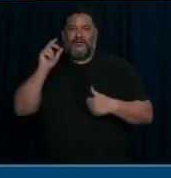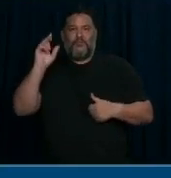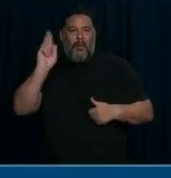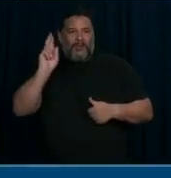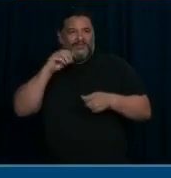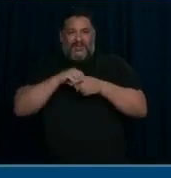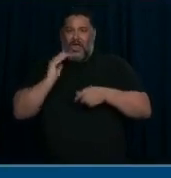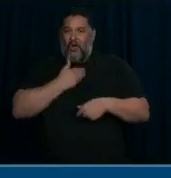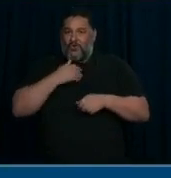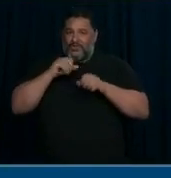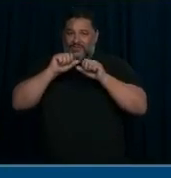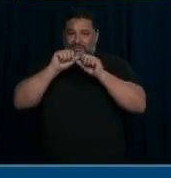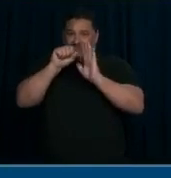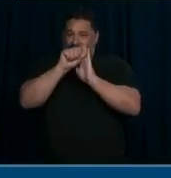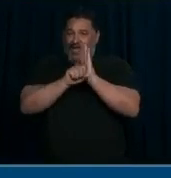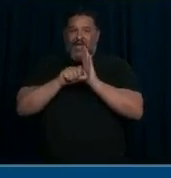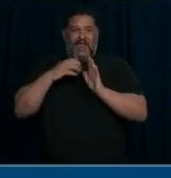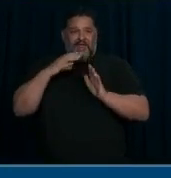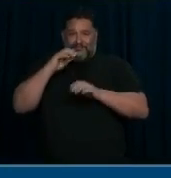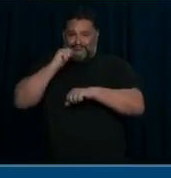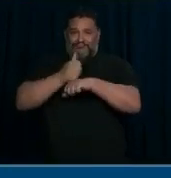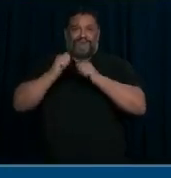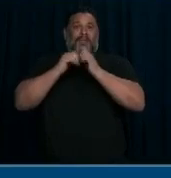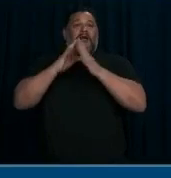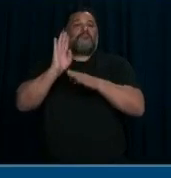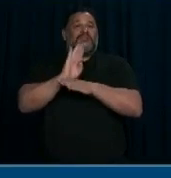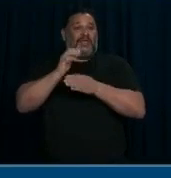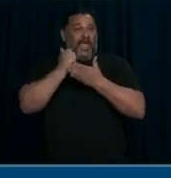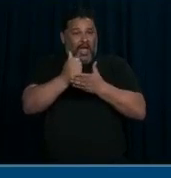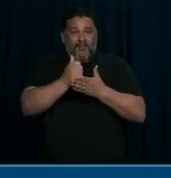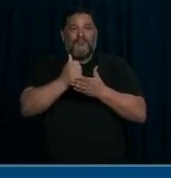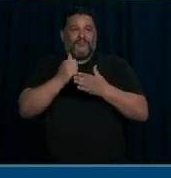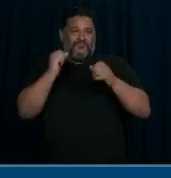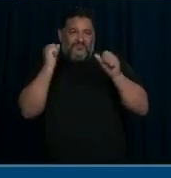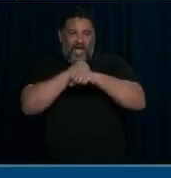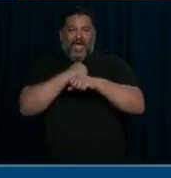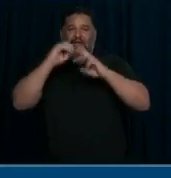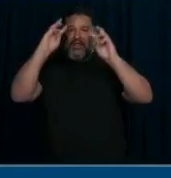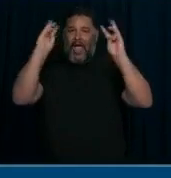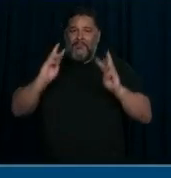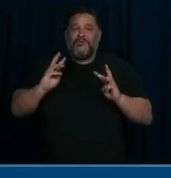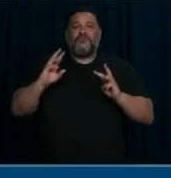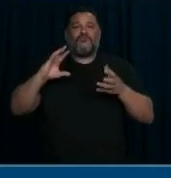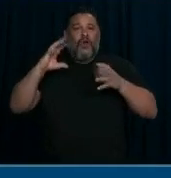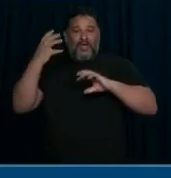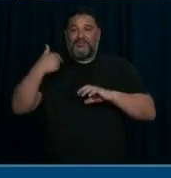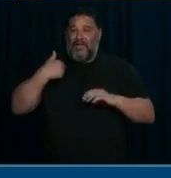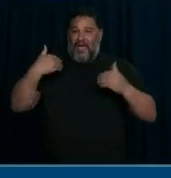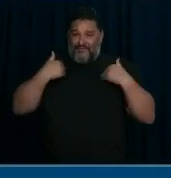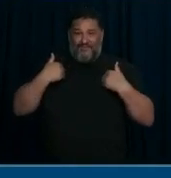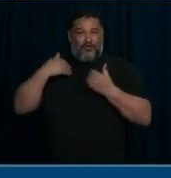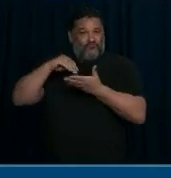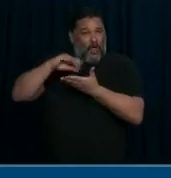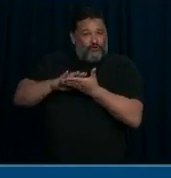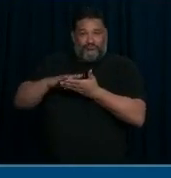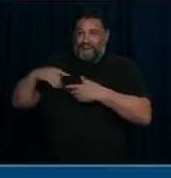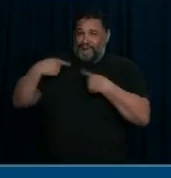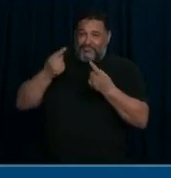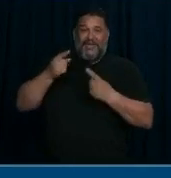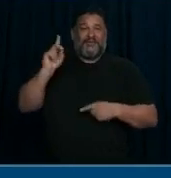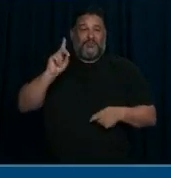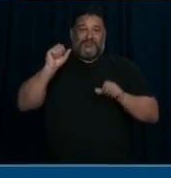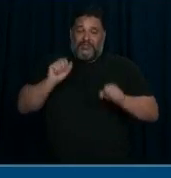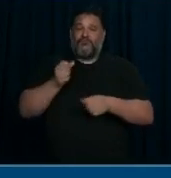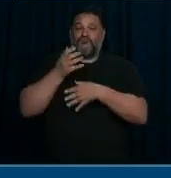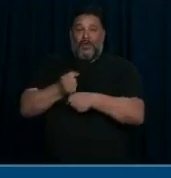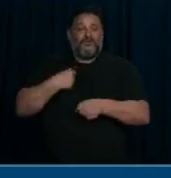to help millions of people fight the climate crisis. I have the track record that Democrats can trust. I hope to earn your